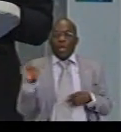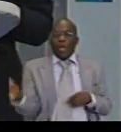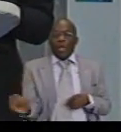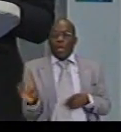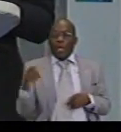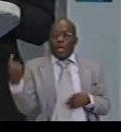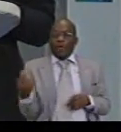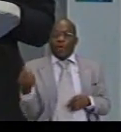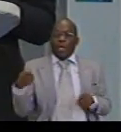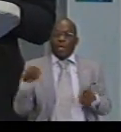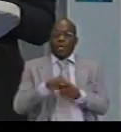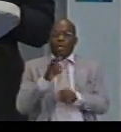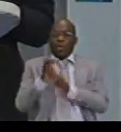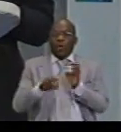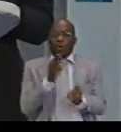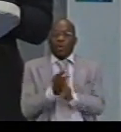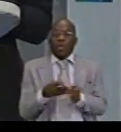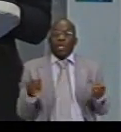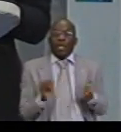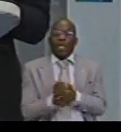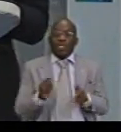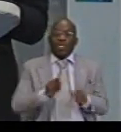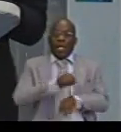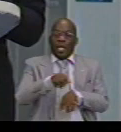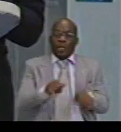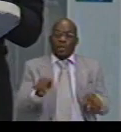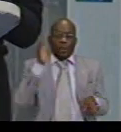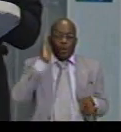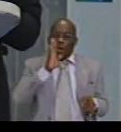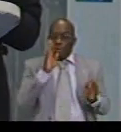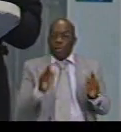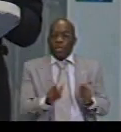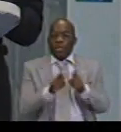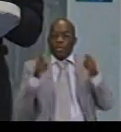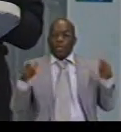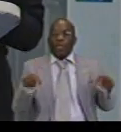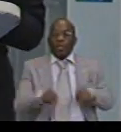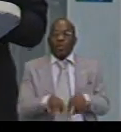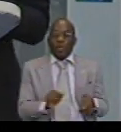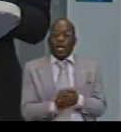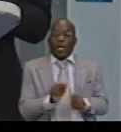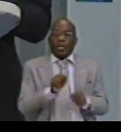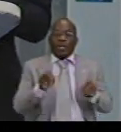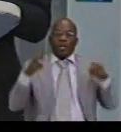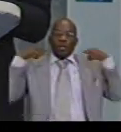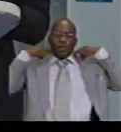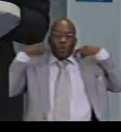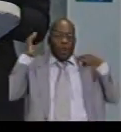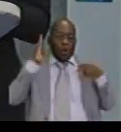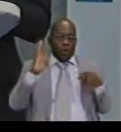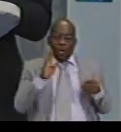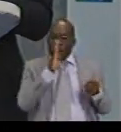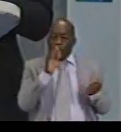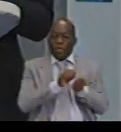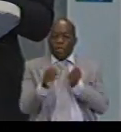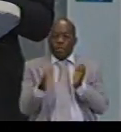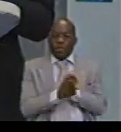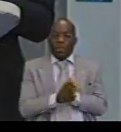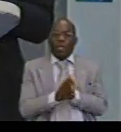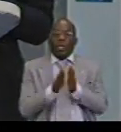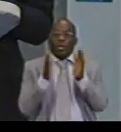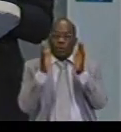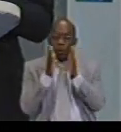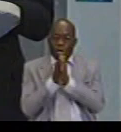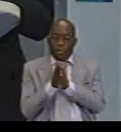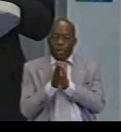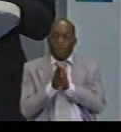let's pray that the anointing be mighty, so that yoke will be destroyed. Pray the Lord.